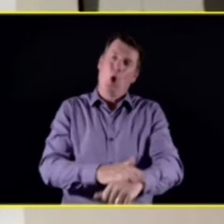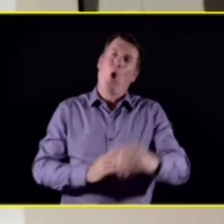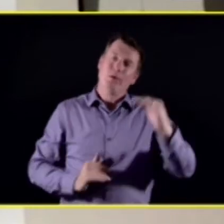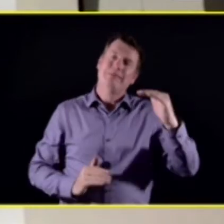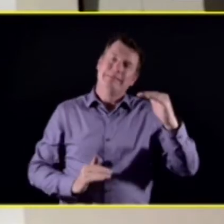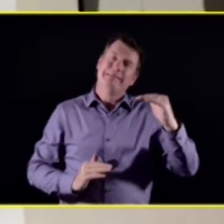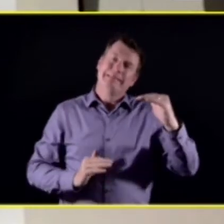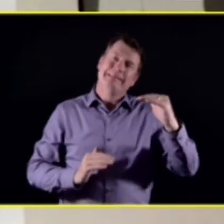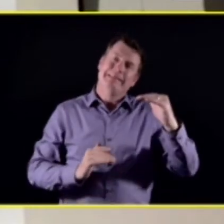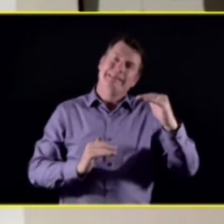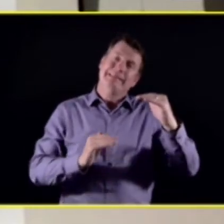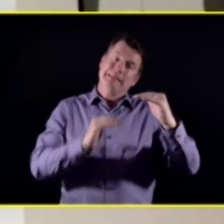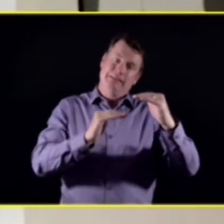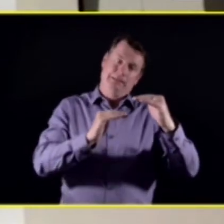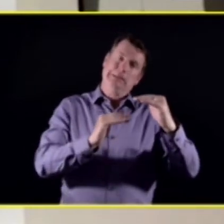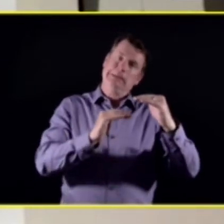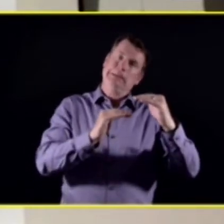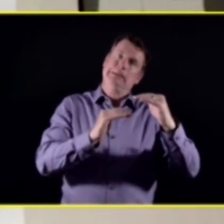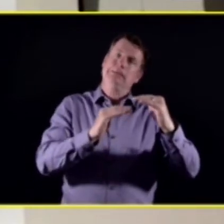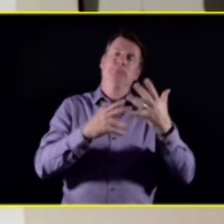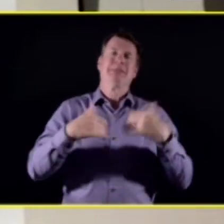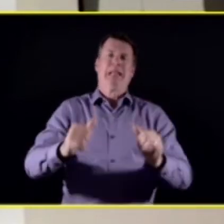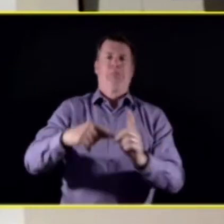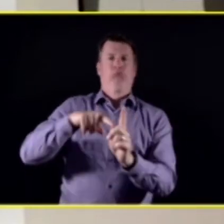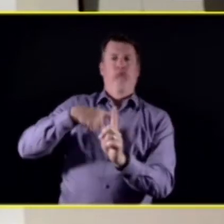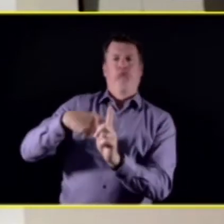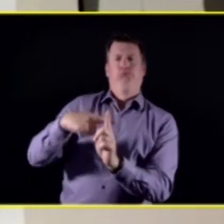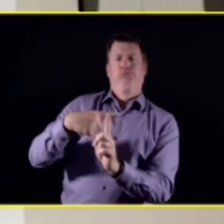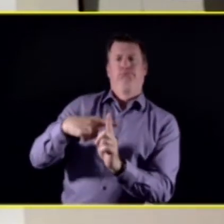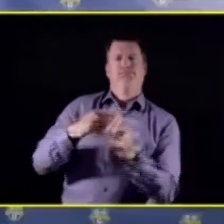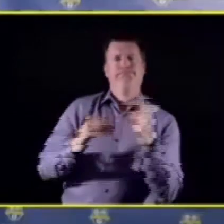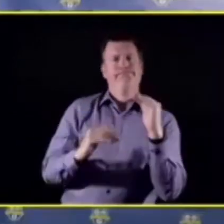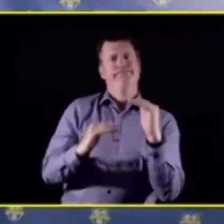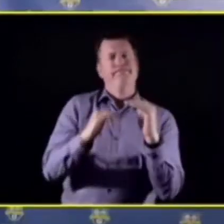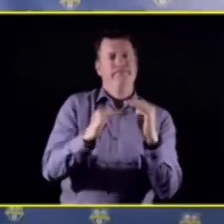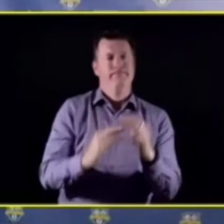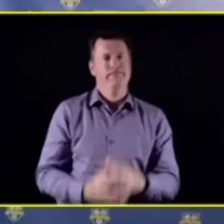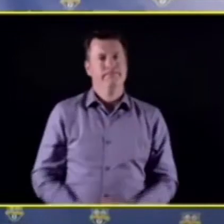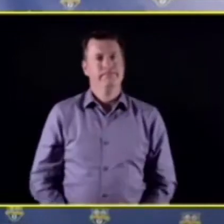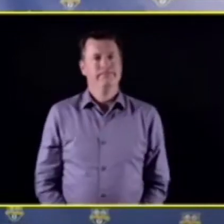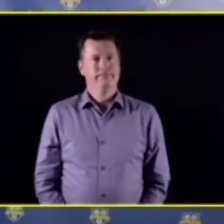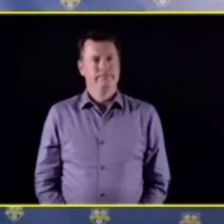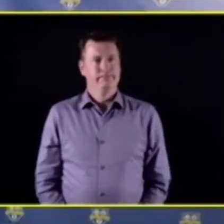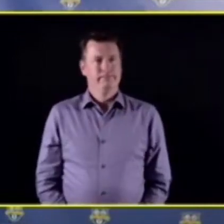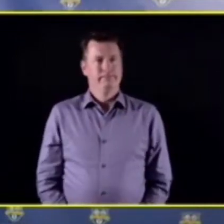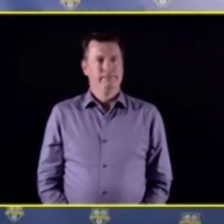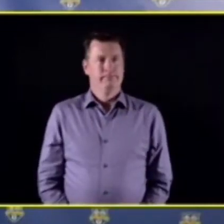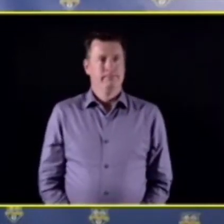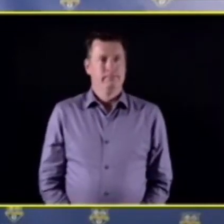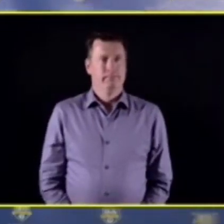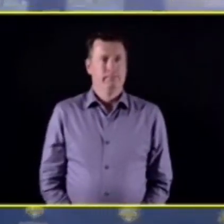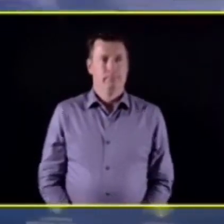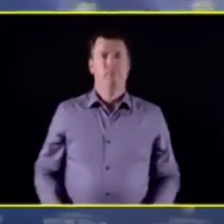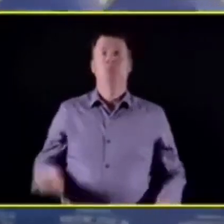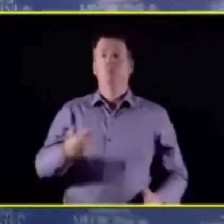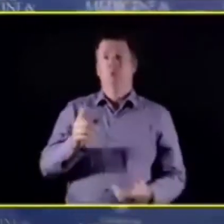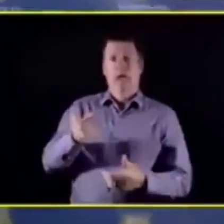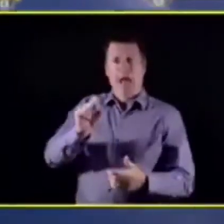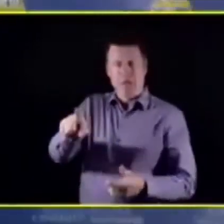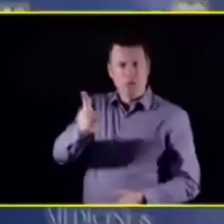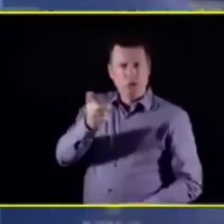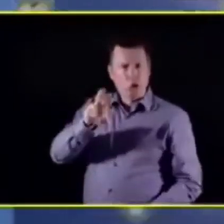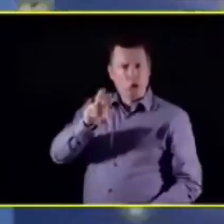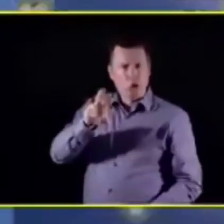And that invites a question for Dr. Petropoli. After patients are discharged, is a good therapy to kind of walk as